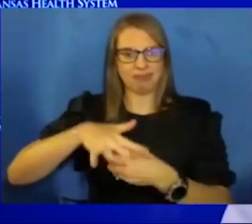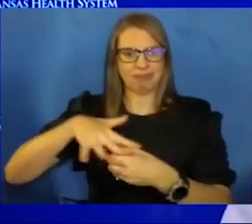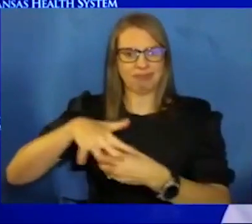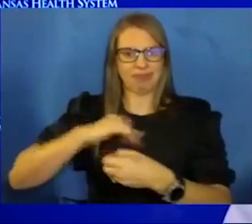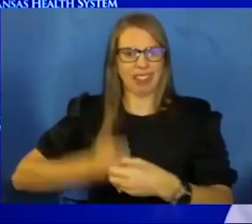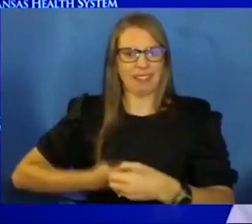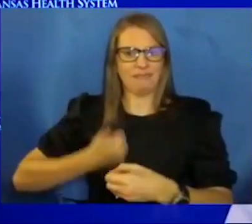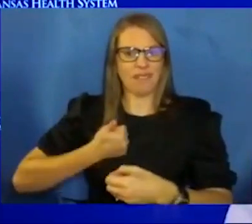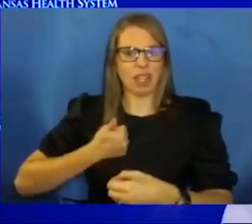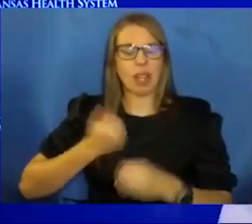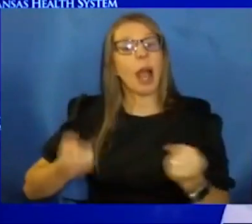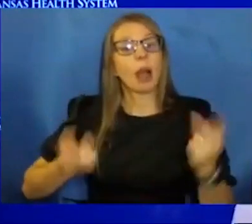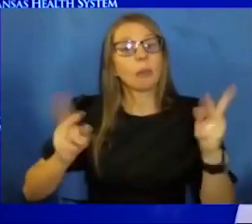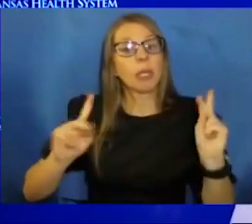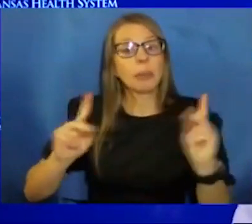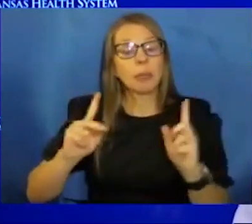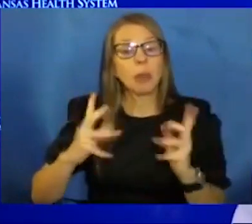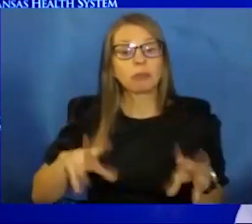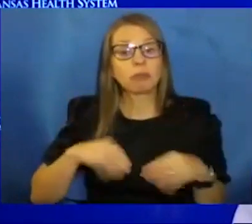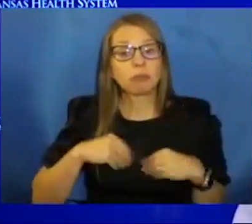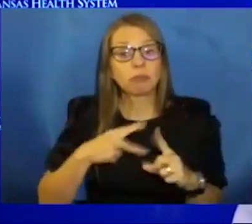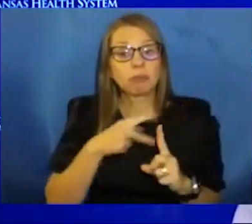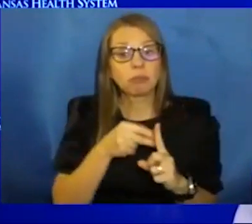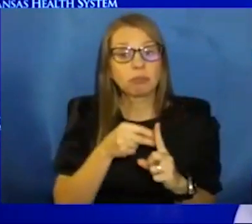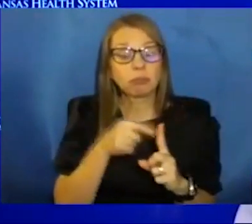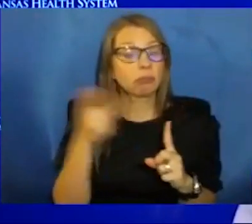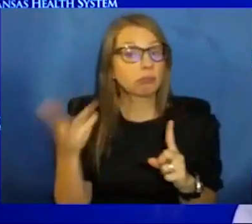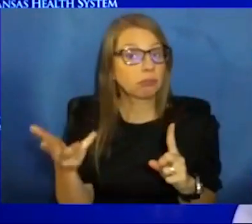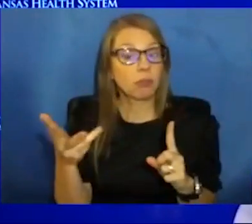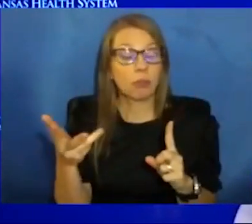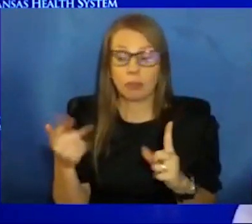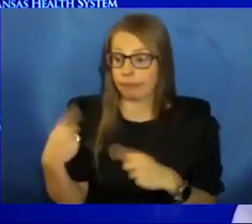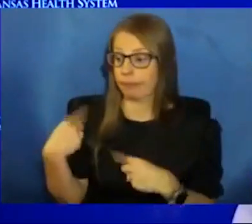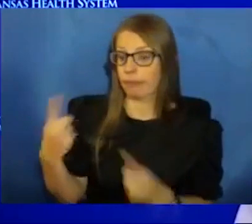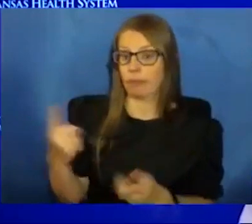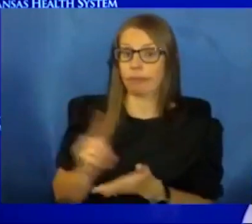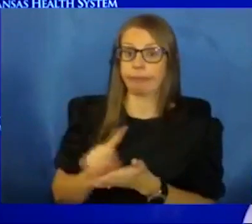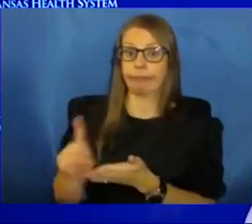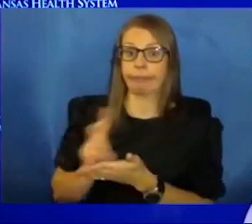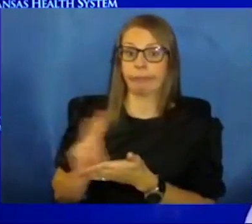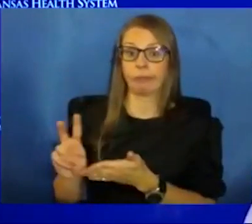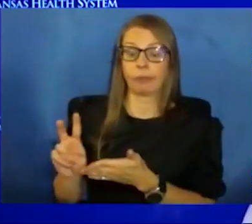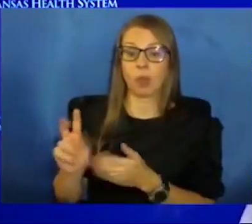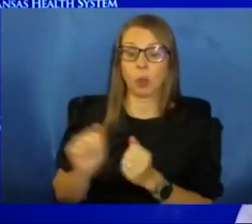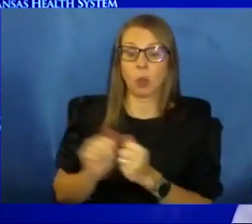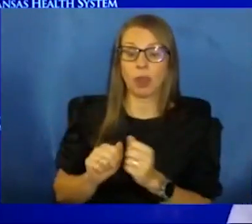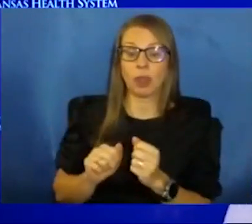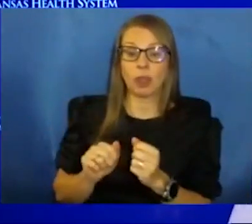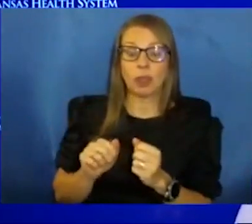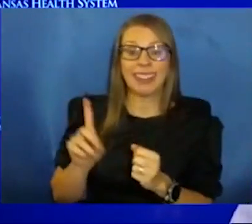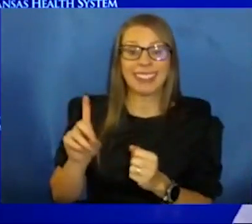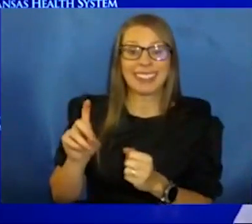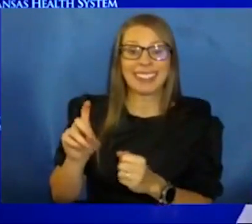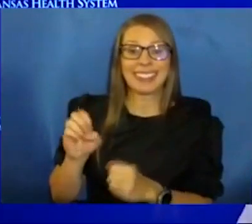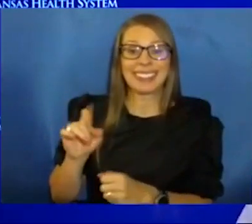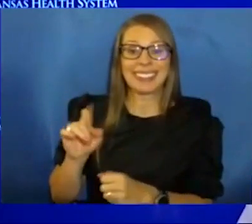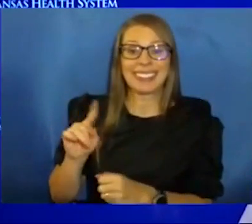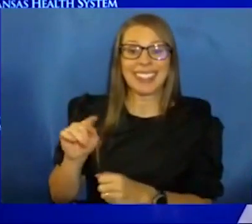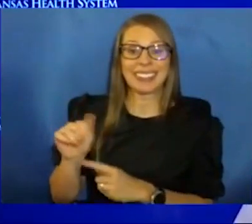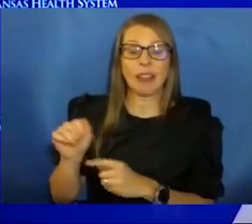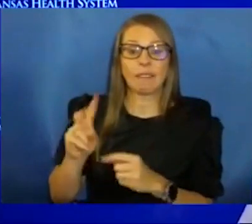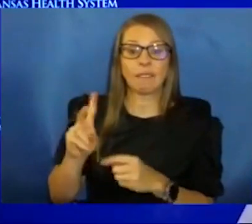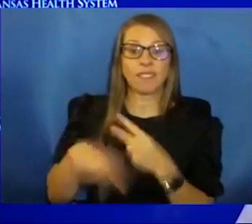foreseeable future. Now, what is that? What does that look like? I think that all depends on our behavior as a community or whatever community you